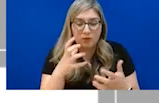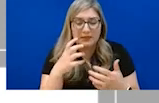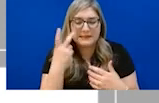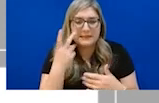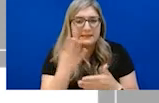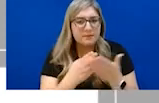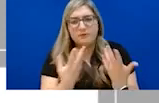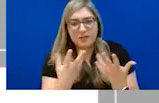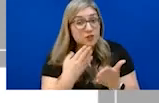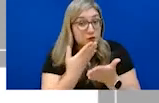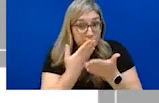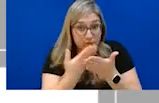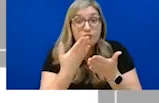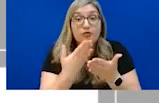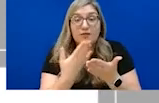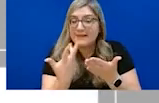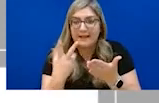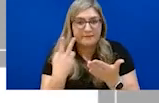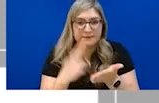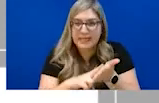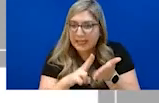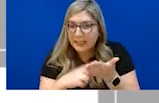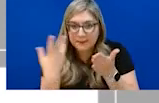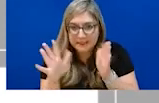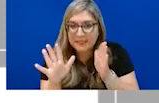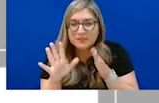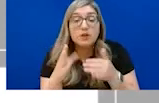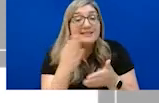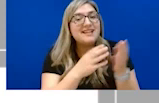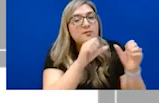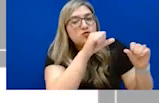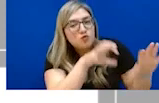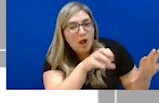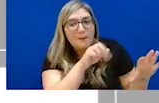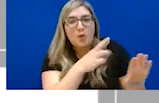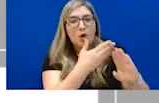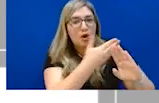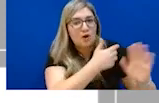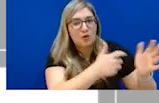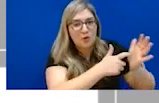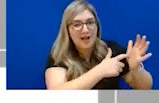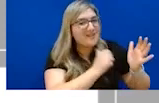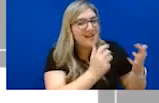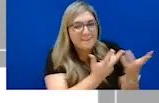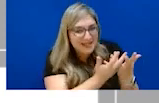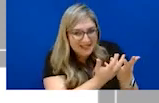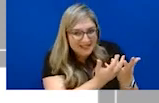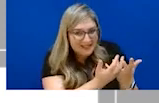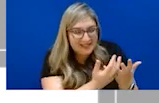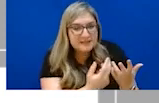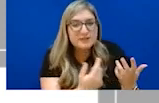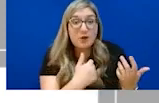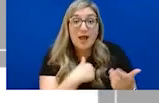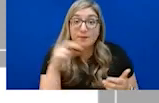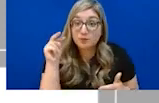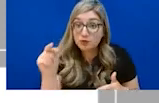dropped, didn't meet the prerequisite. And in looking at all those categories, I find it really curious